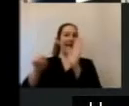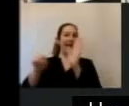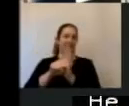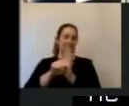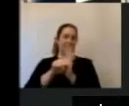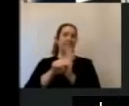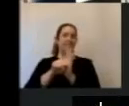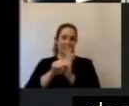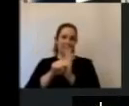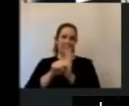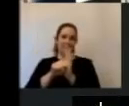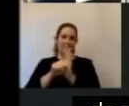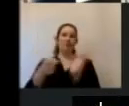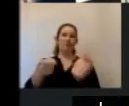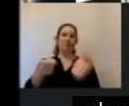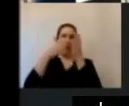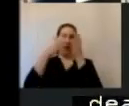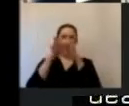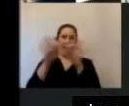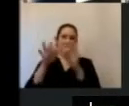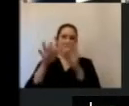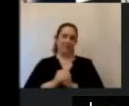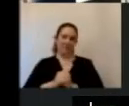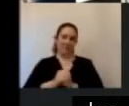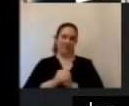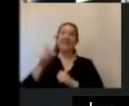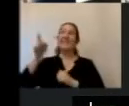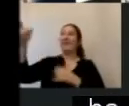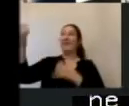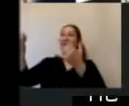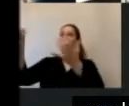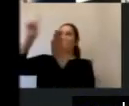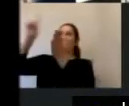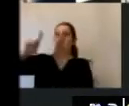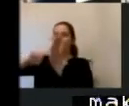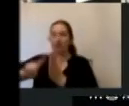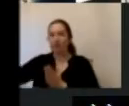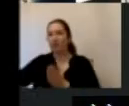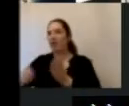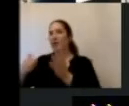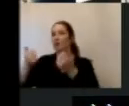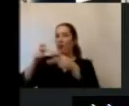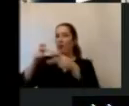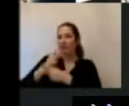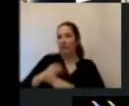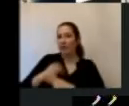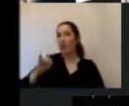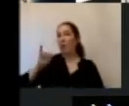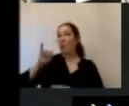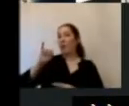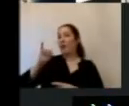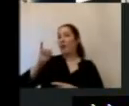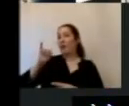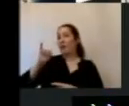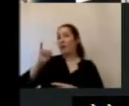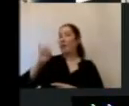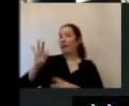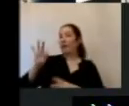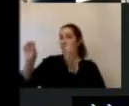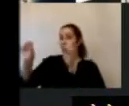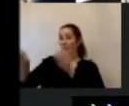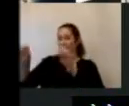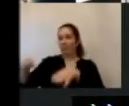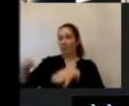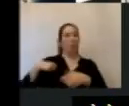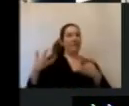whether a bill will be submitted next session to consider the possibility of making this a statewide mandate.